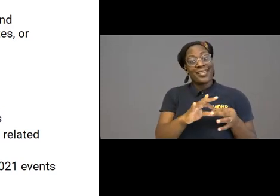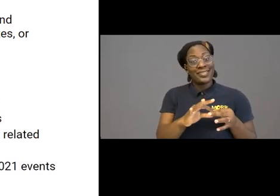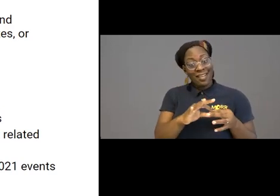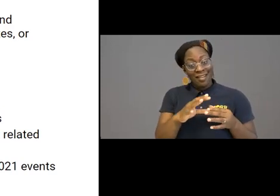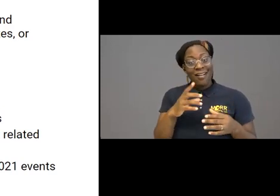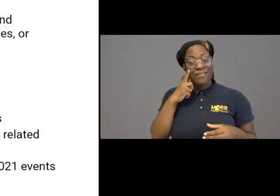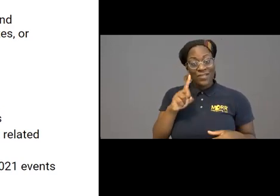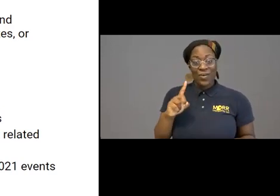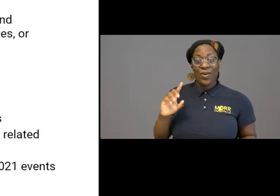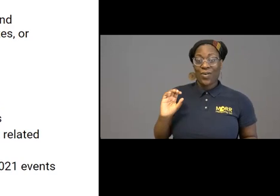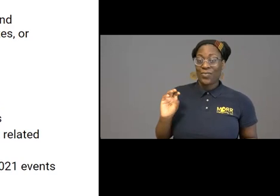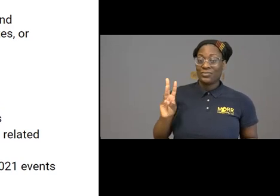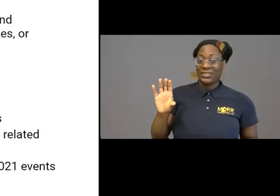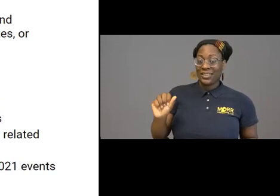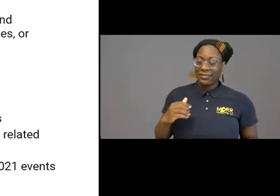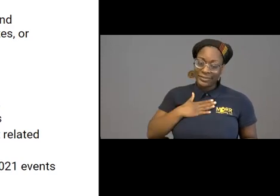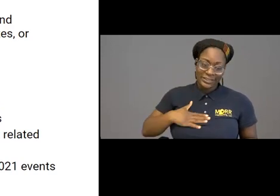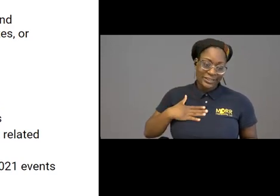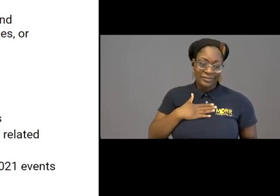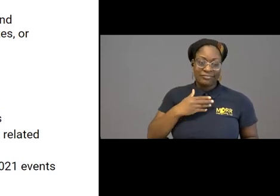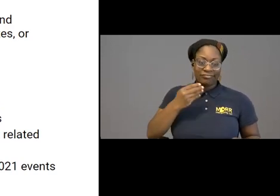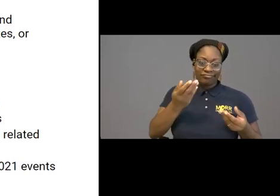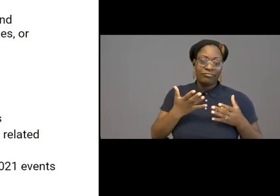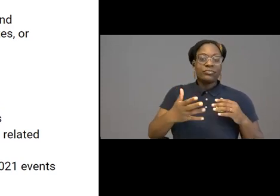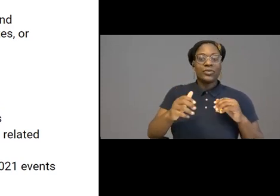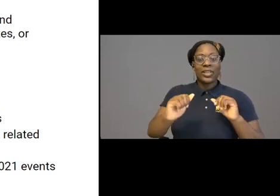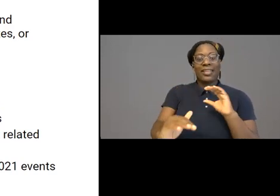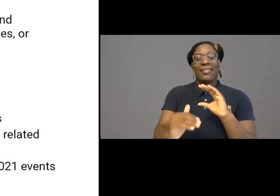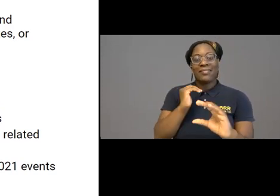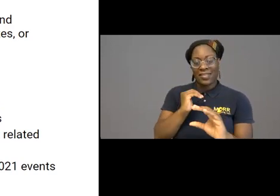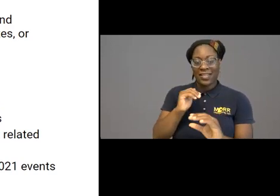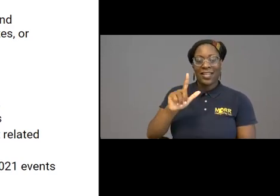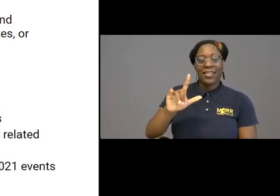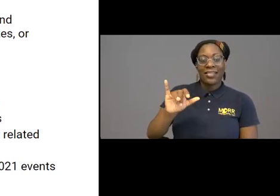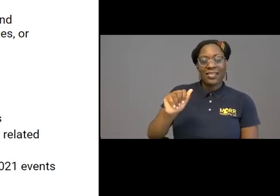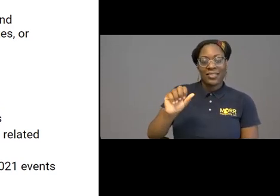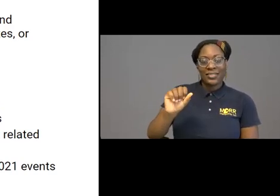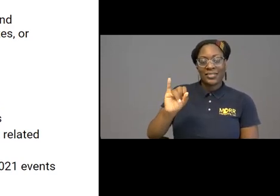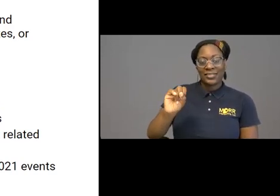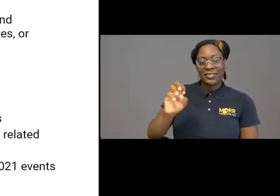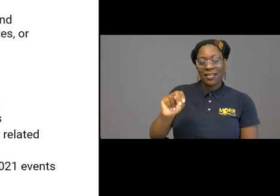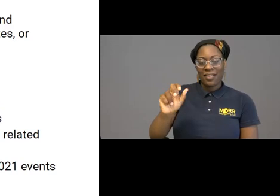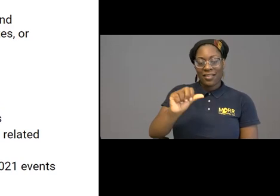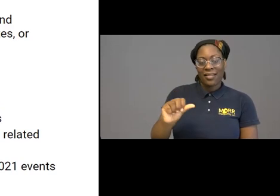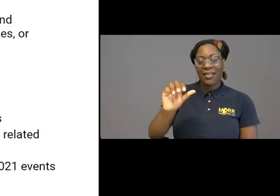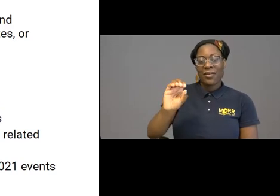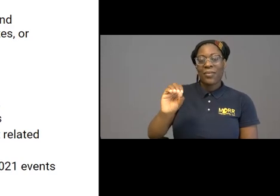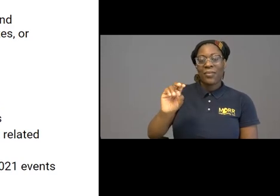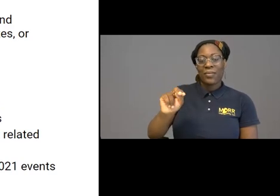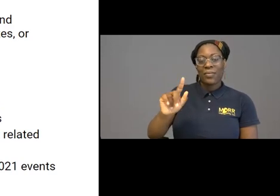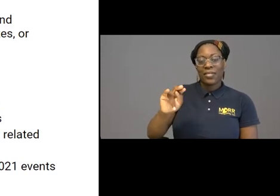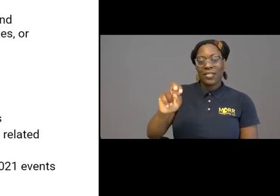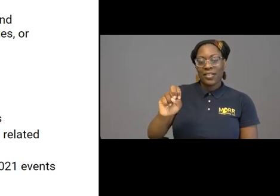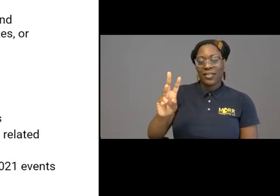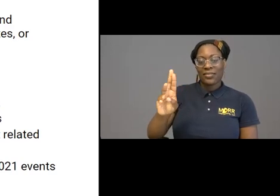liaison@writingcenters.org. At onlinewritingcenters.org. Oh, sorry, onlinewritingcenters.org. Yes, thank you, Janelle.